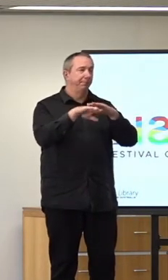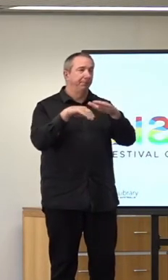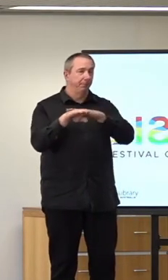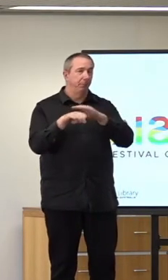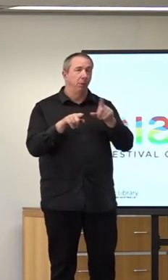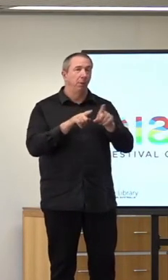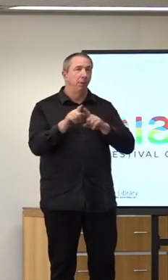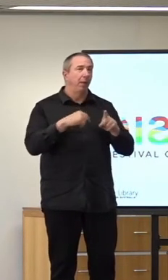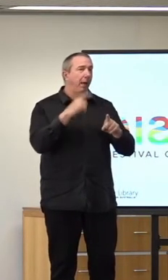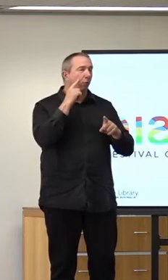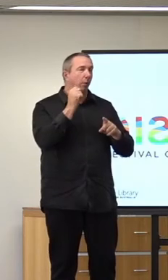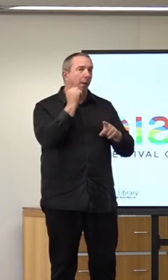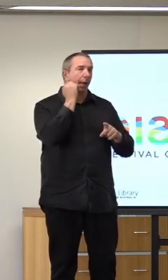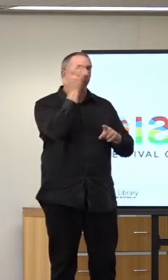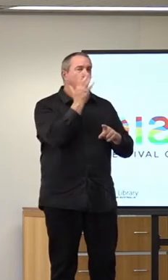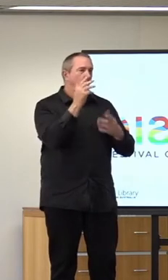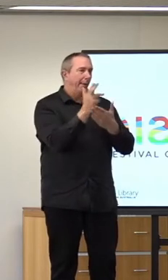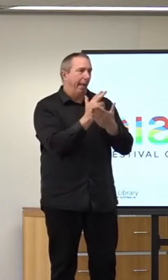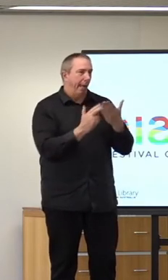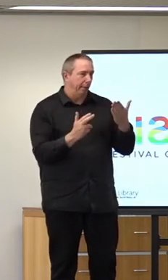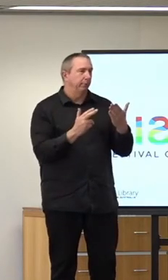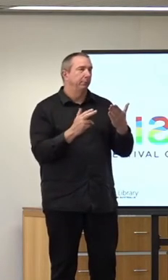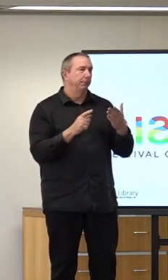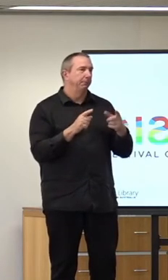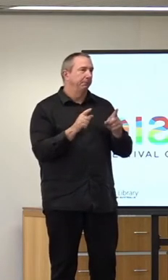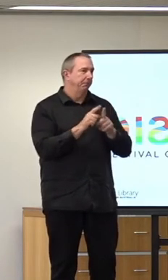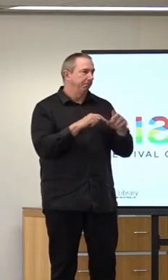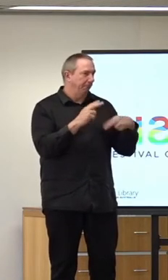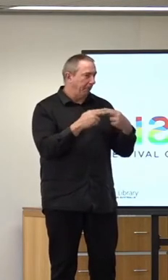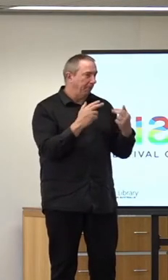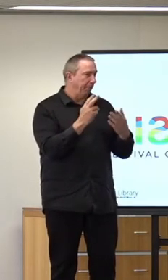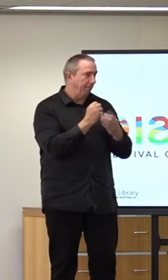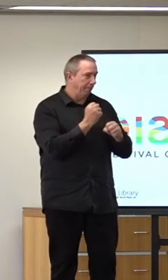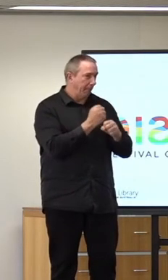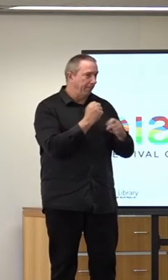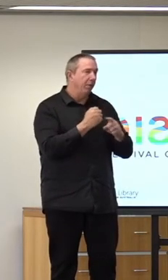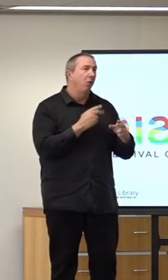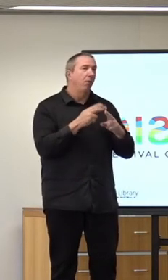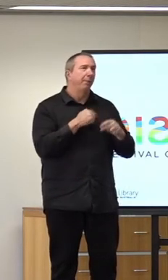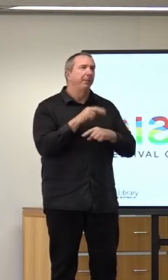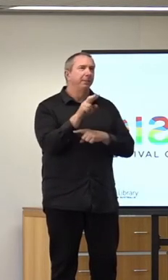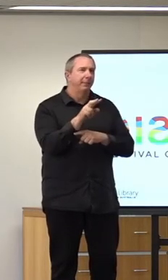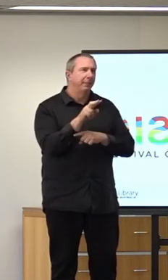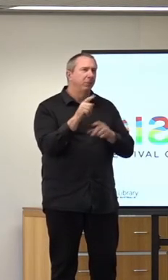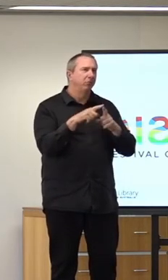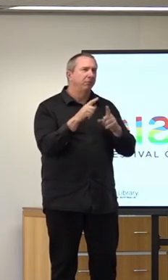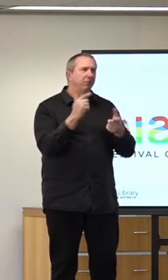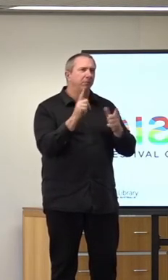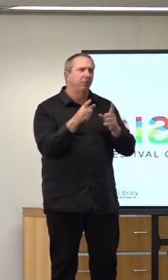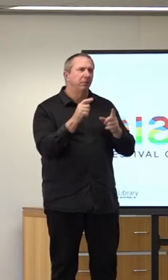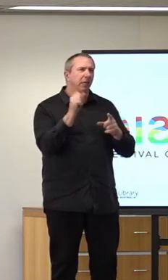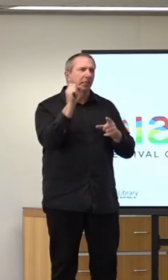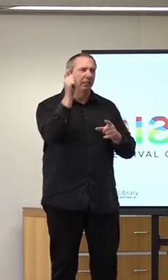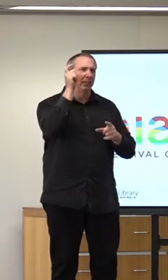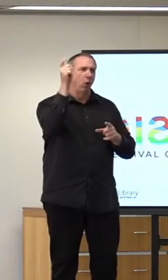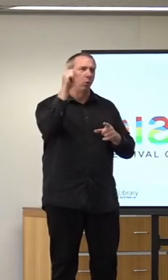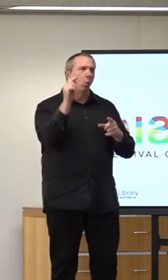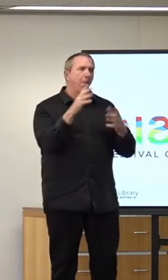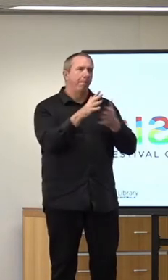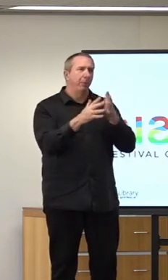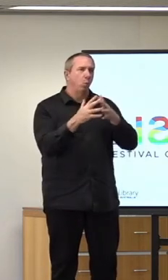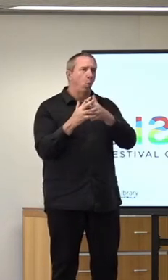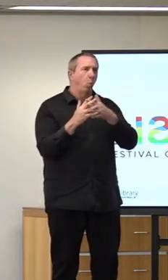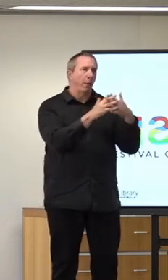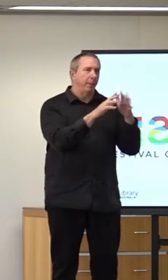at Aboriginal art and Noongar art that my uncles had done, and it took me ages to get a concept of what Western art actually was.